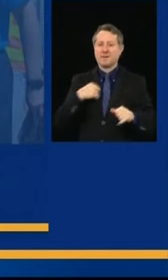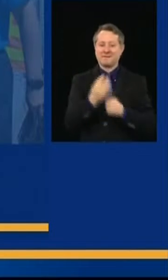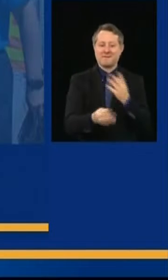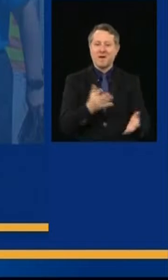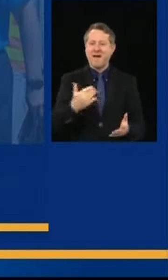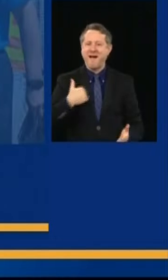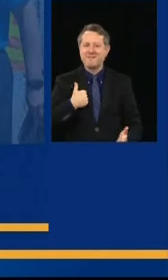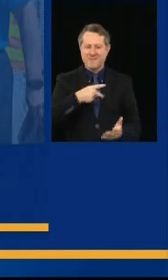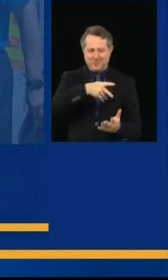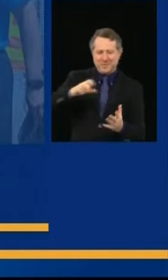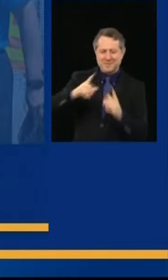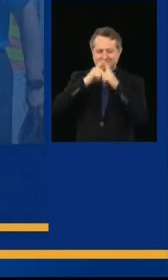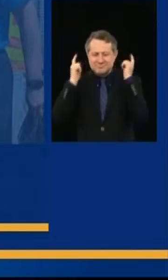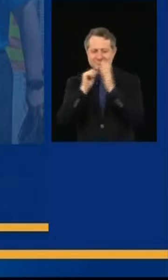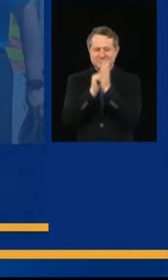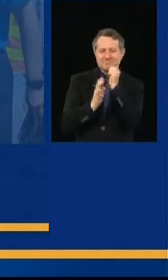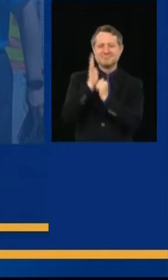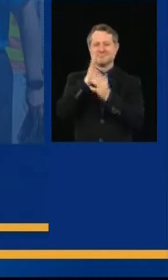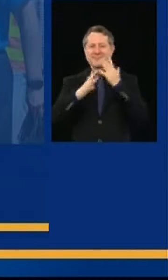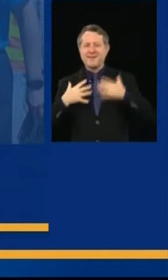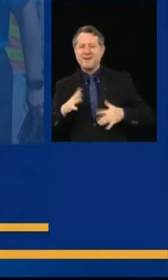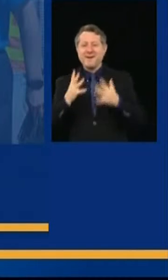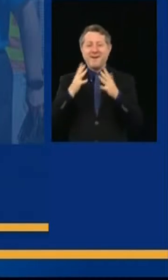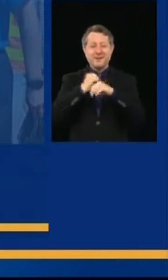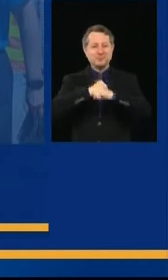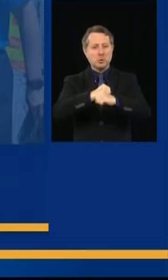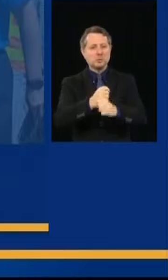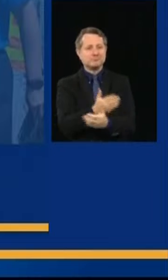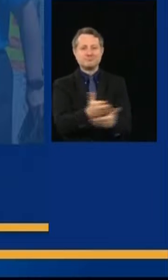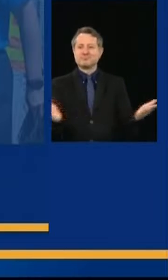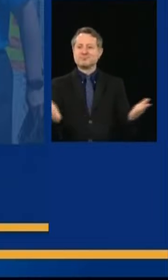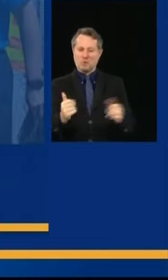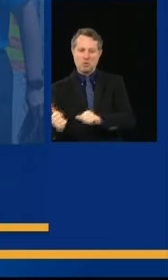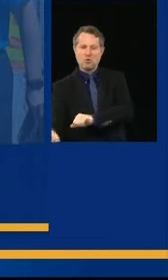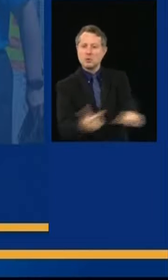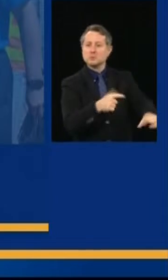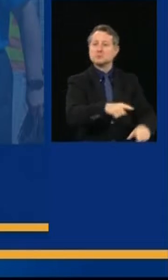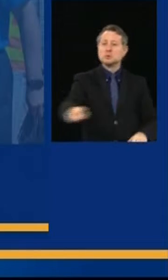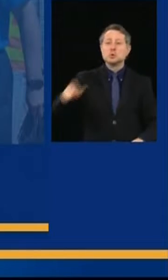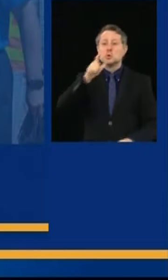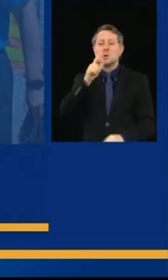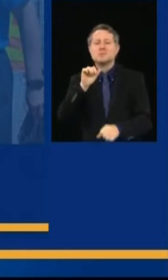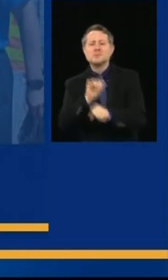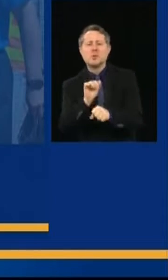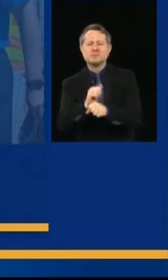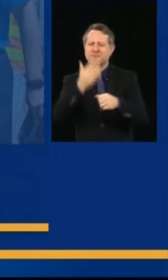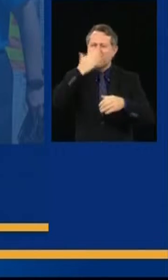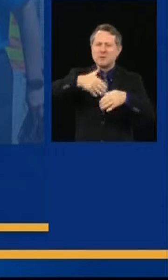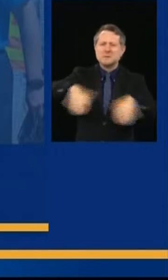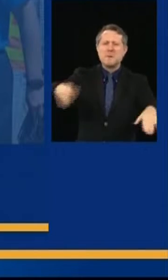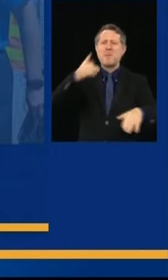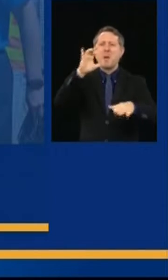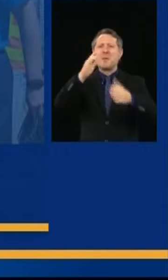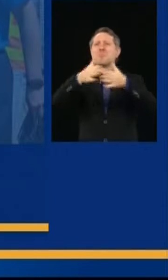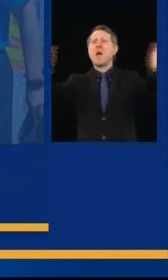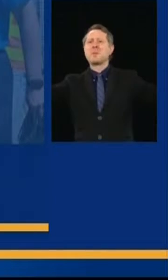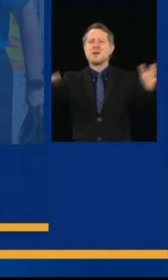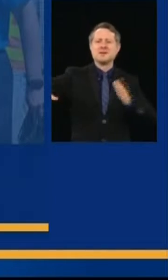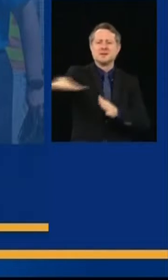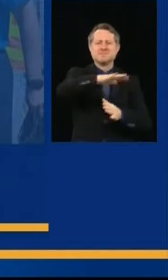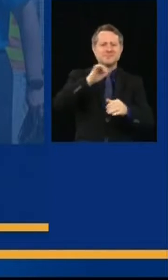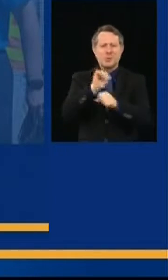in doing the work that they're doing. All of the frontline workers, public service frontline workers,